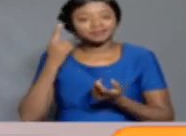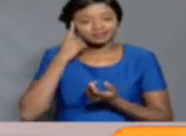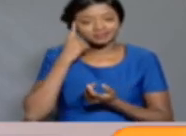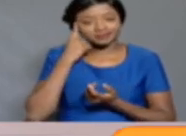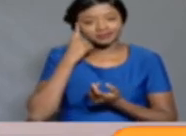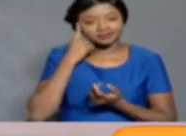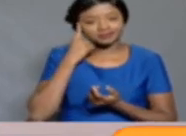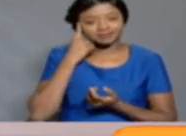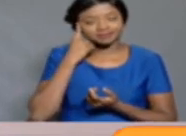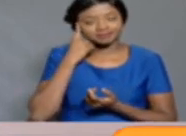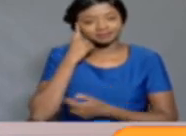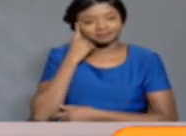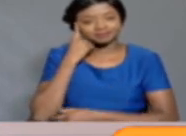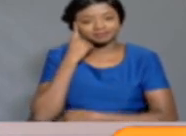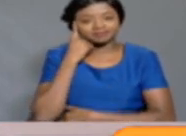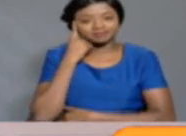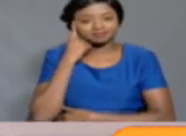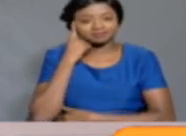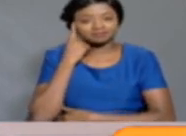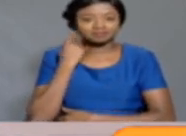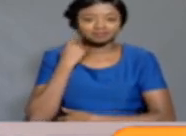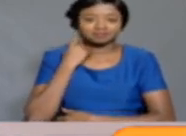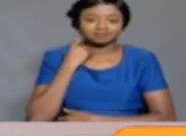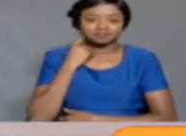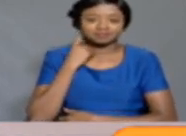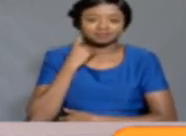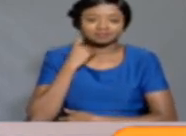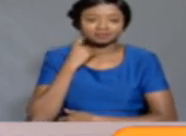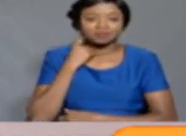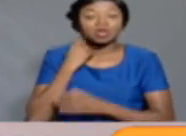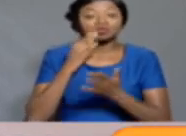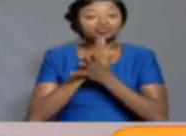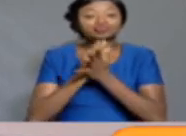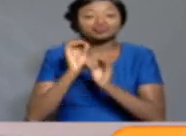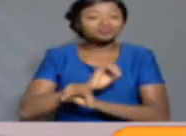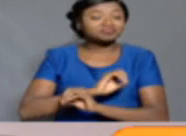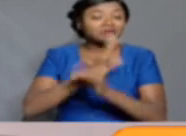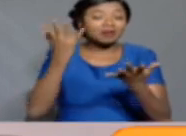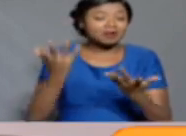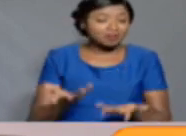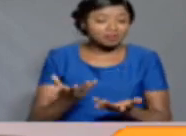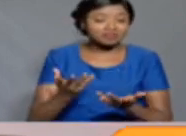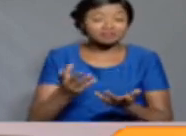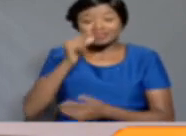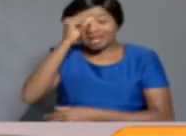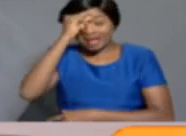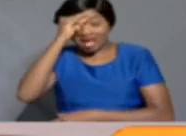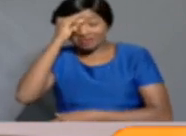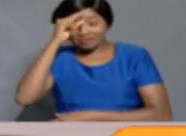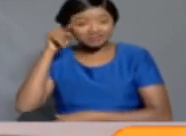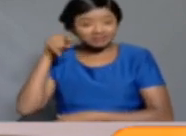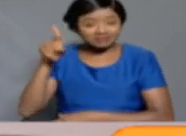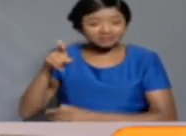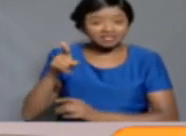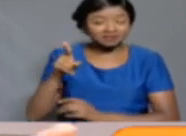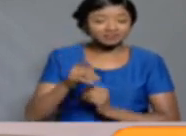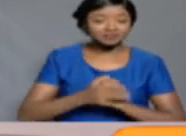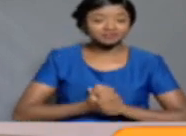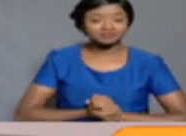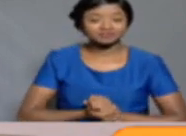is this. It is clear that it is the government that must drive